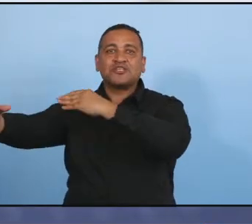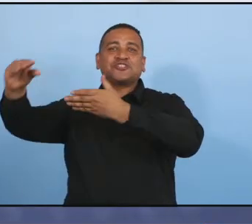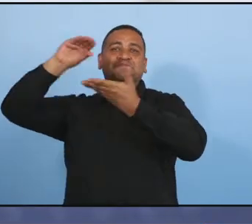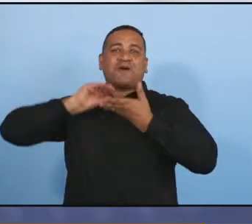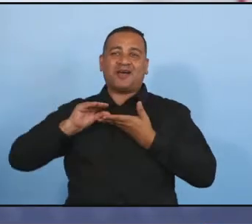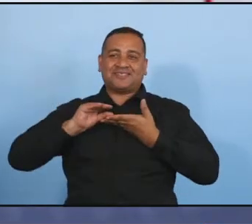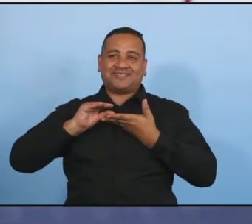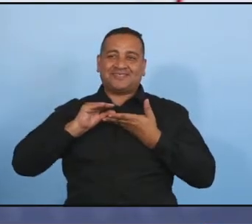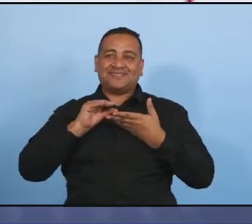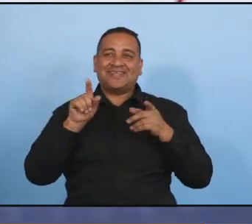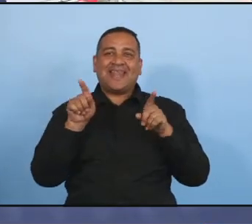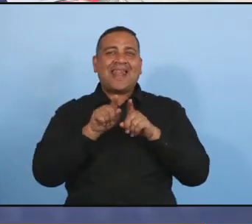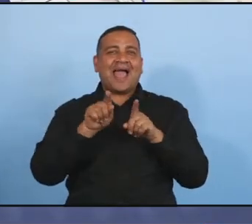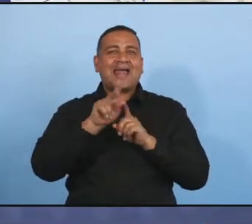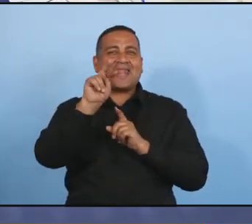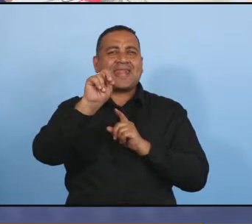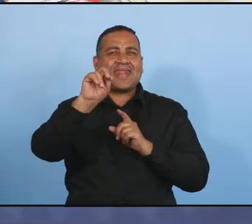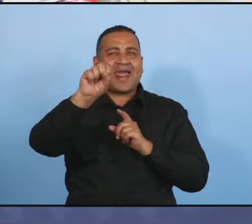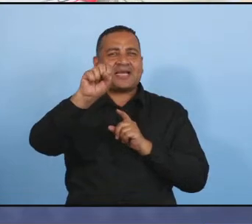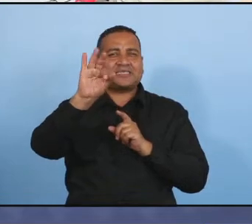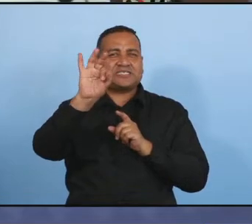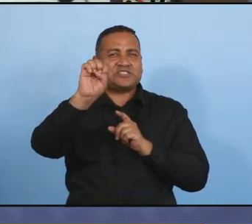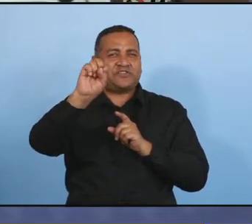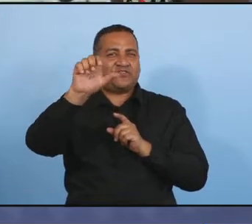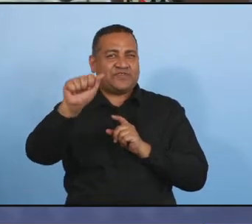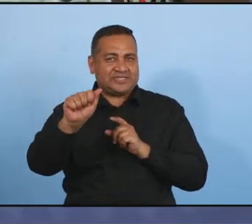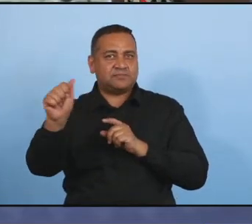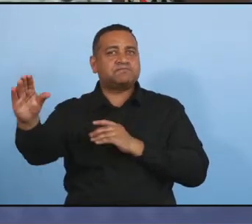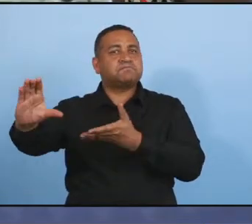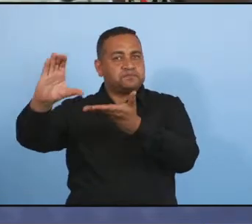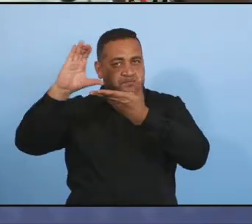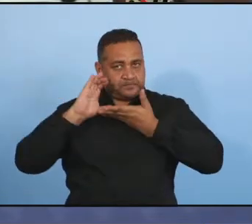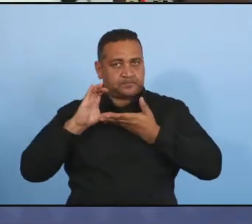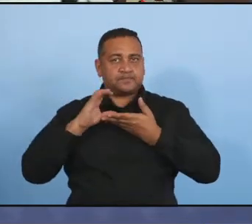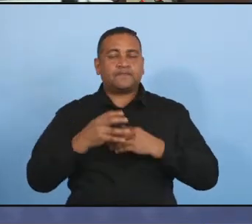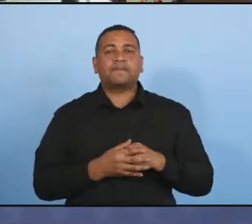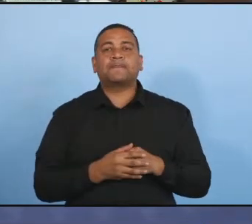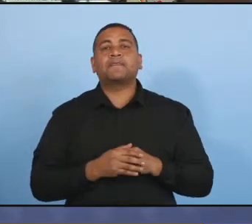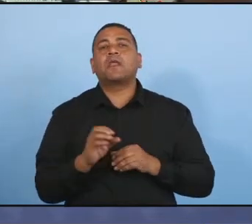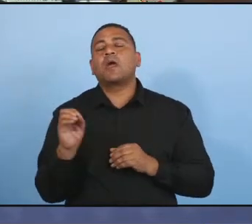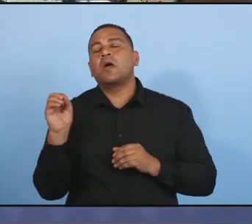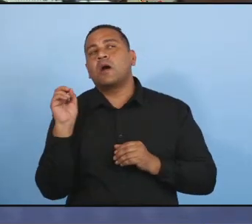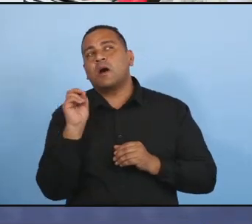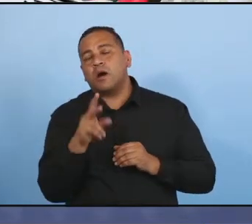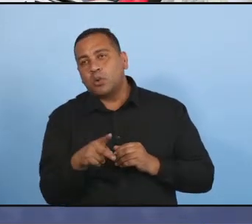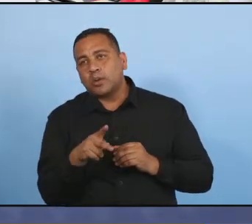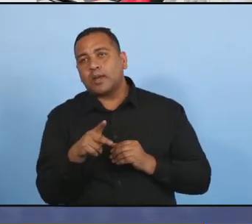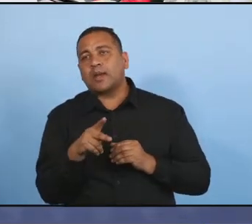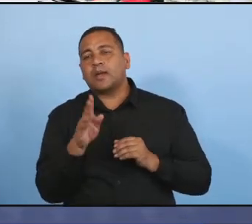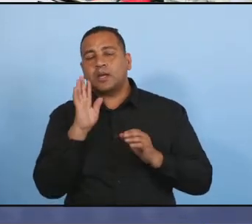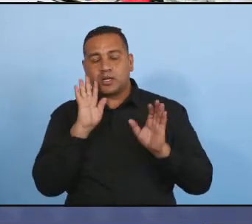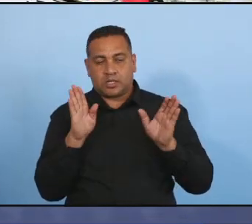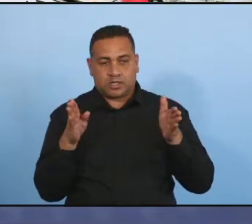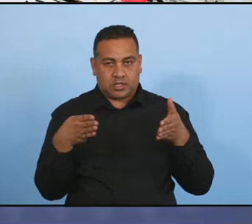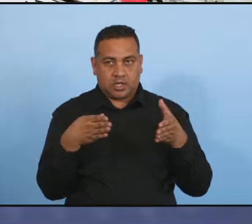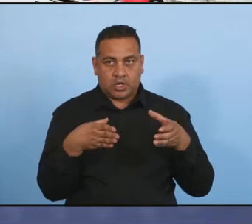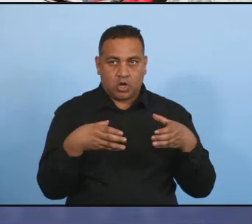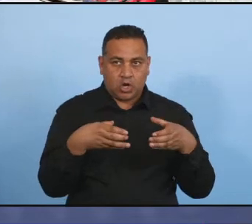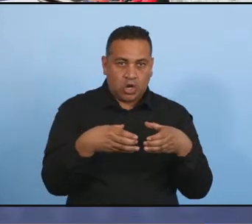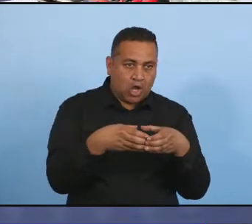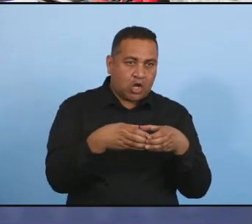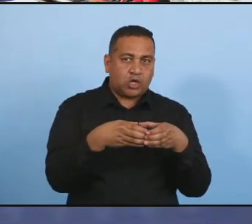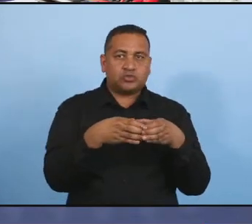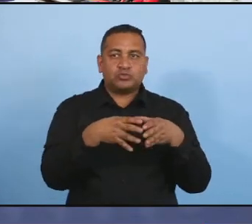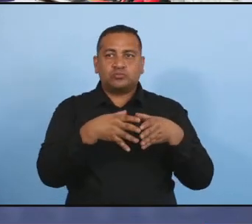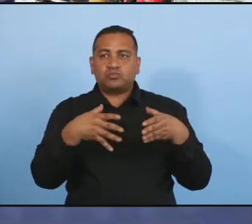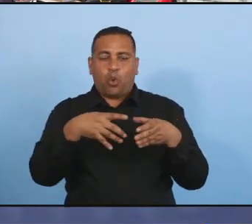Fund, etc. Okay, cool. Quickly, let me just do it. I want to take you to the classroom quickly. So who's in your class? I mean, are we looking